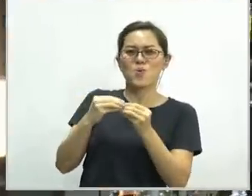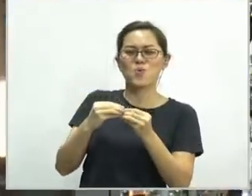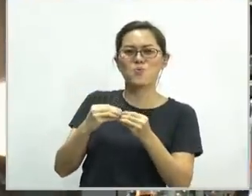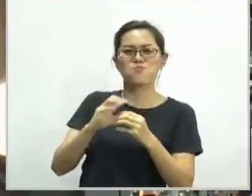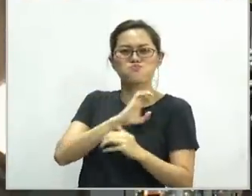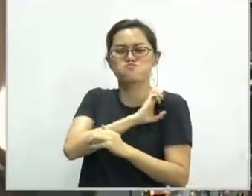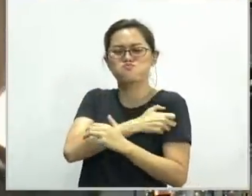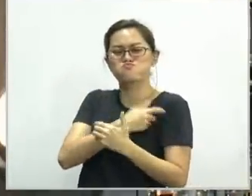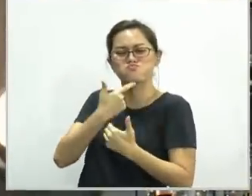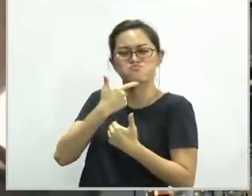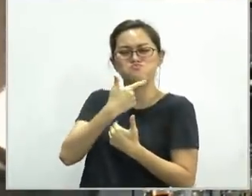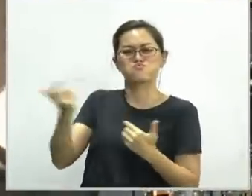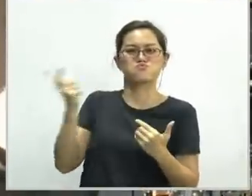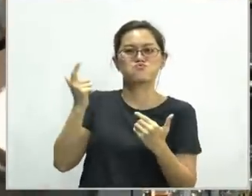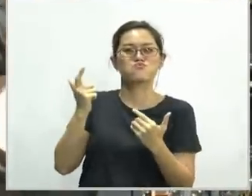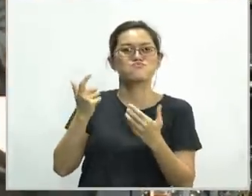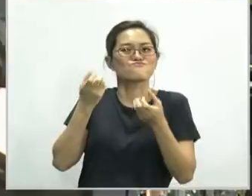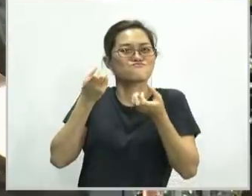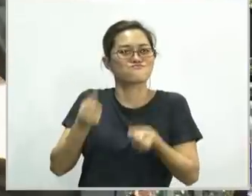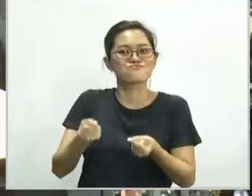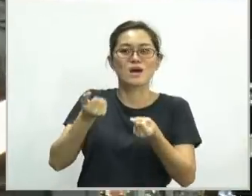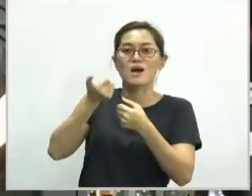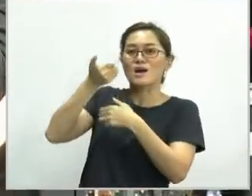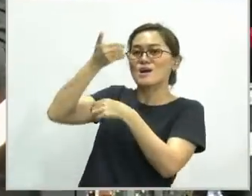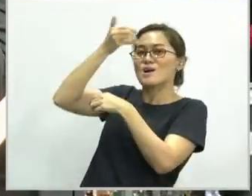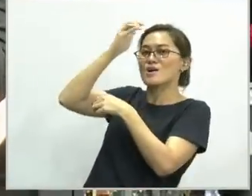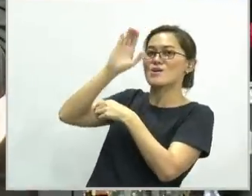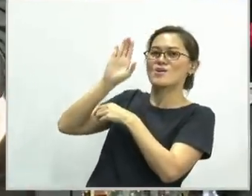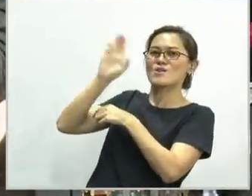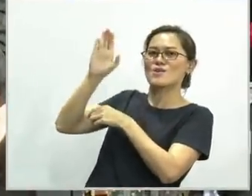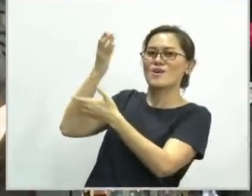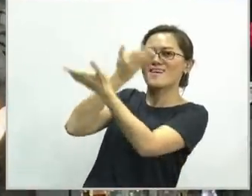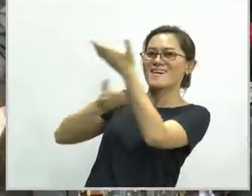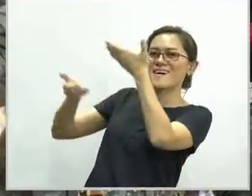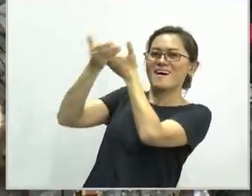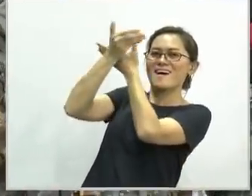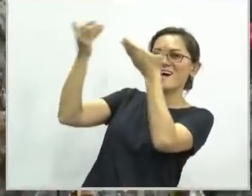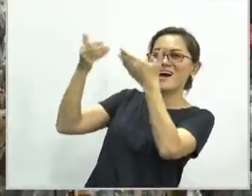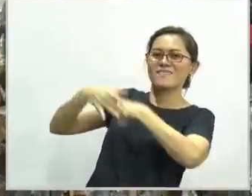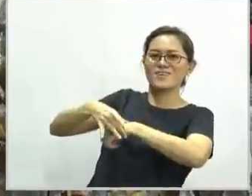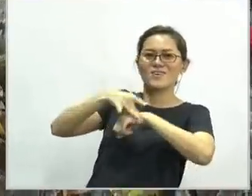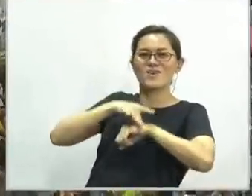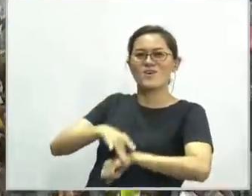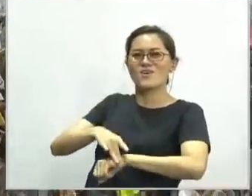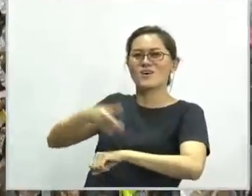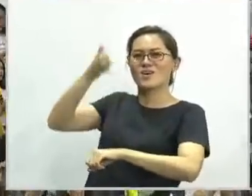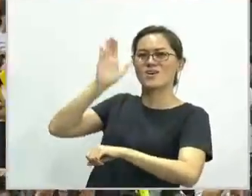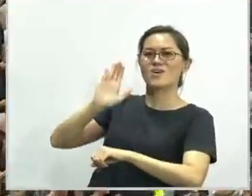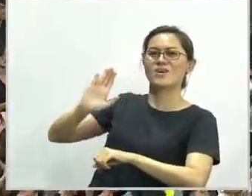say this right now? God of heaven and earth.